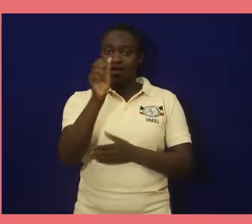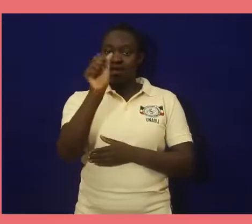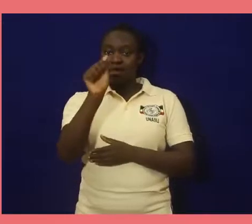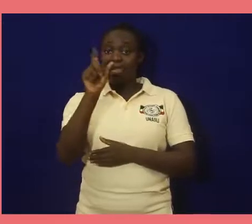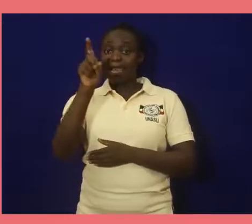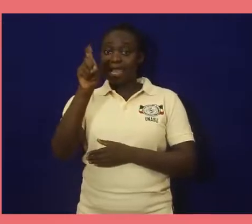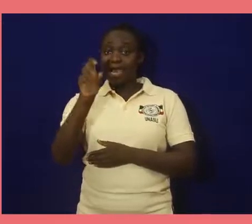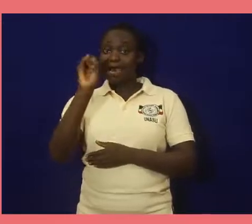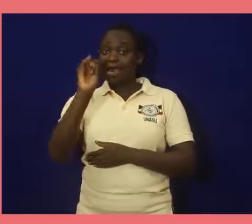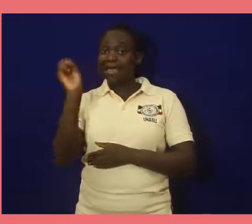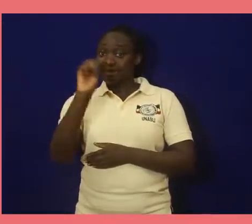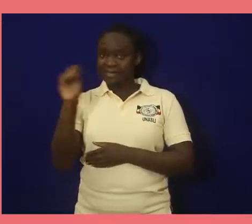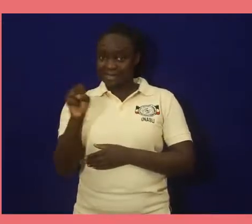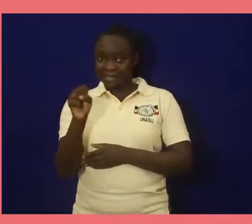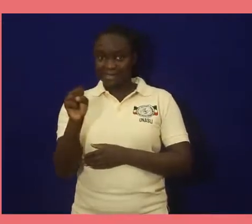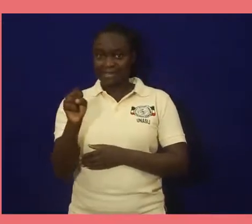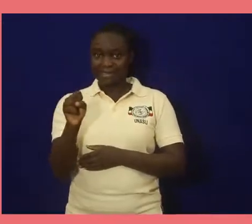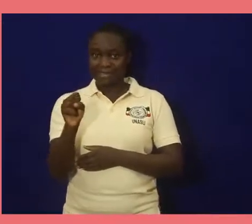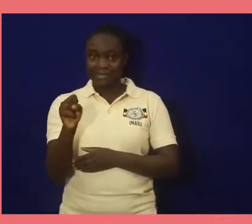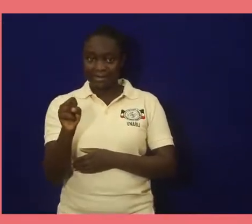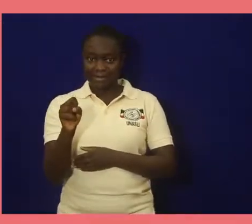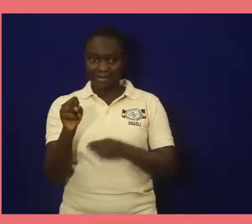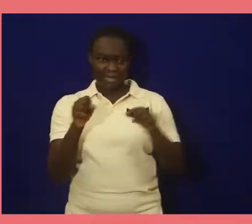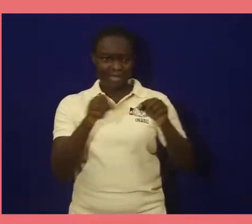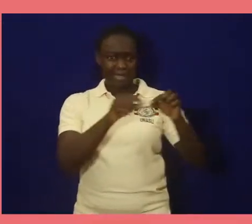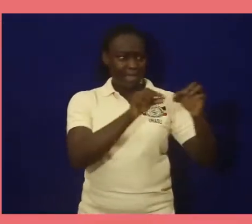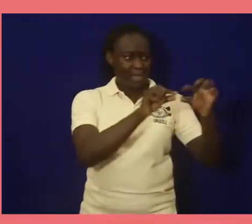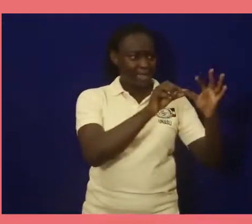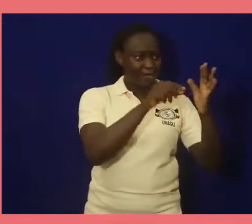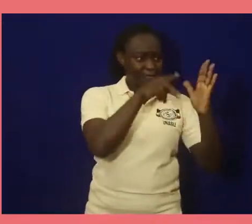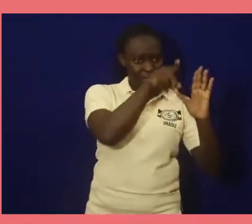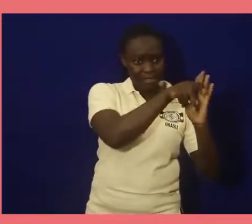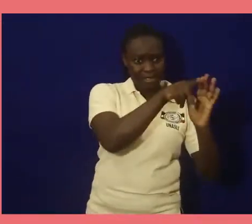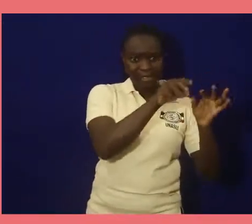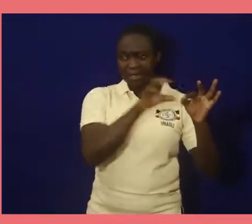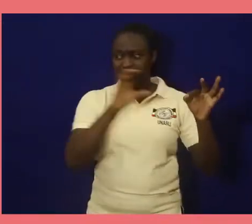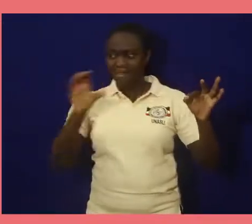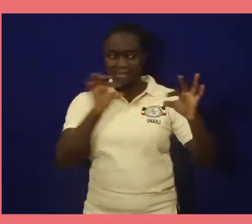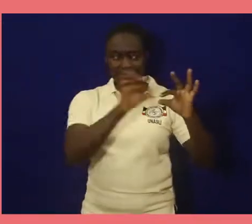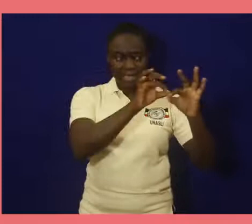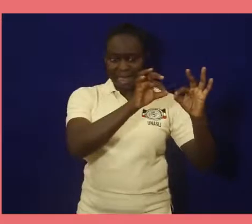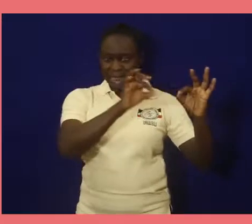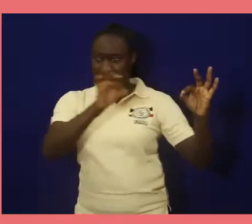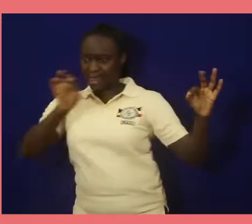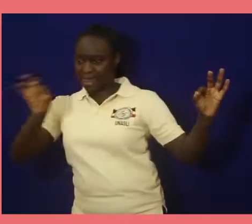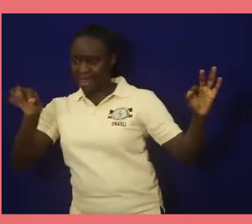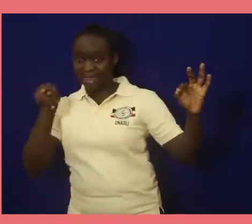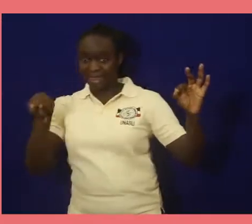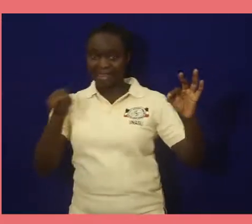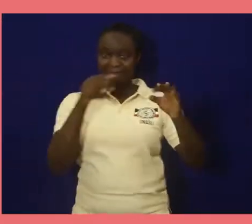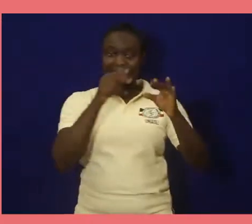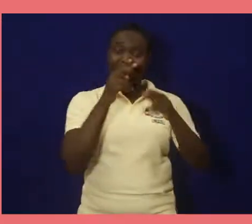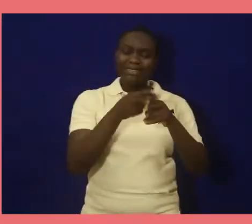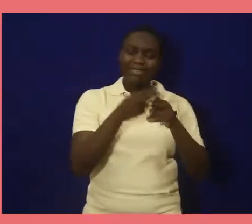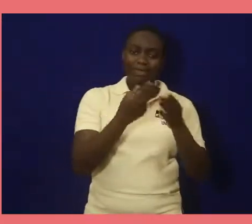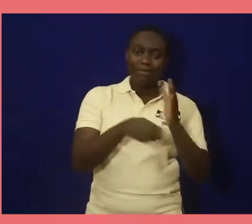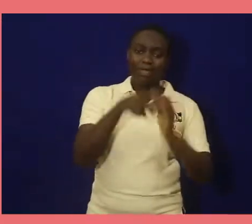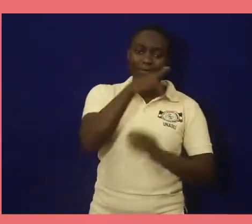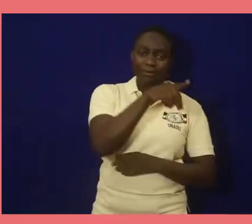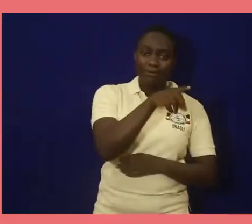That line that you drew from C to P, that long line, is called the